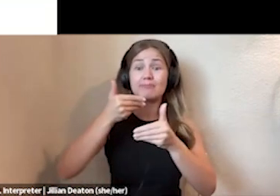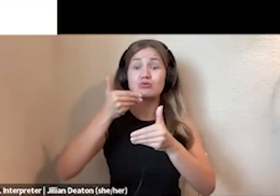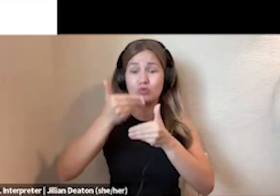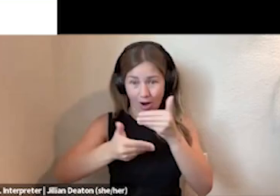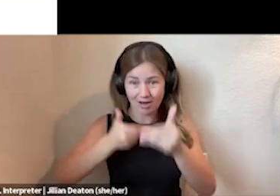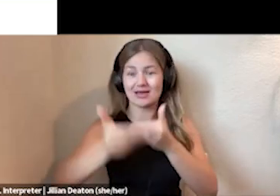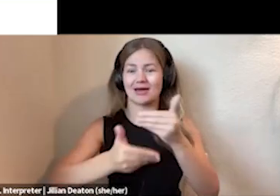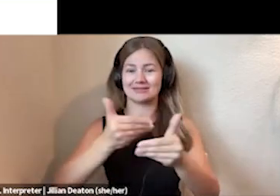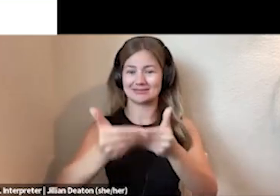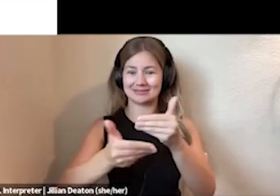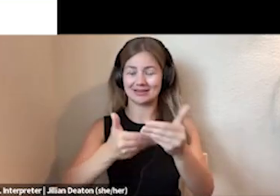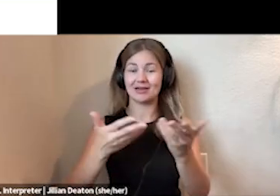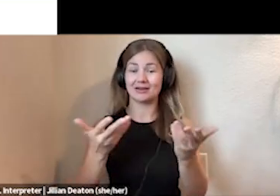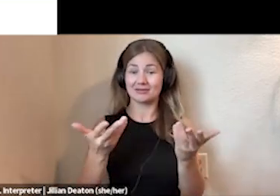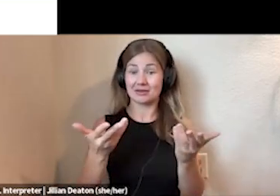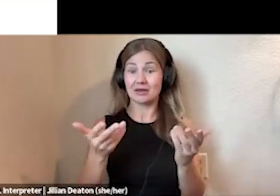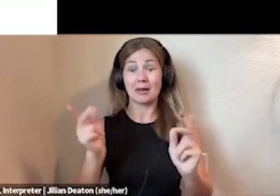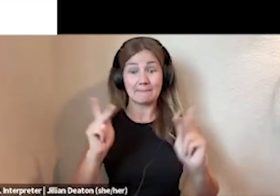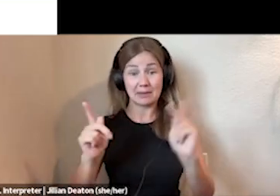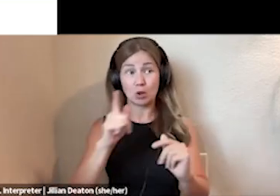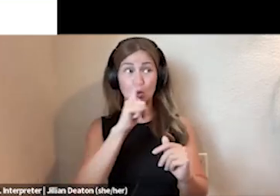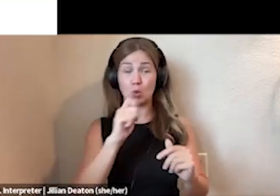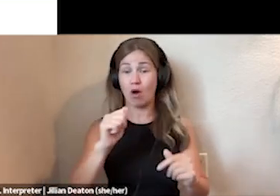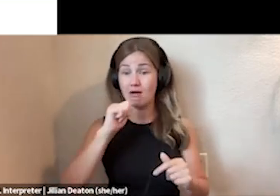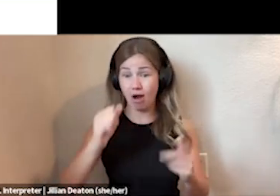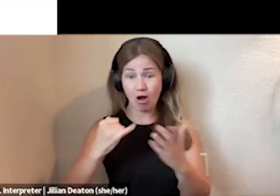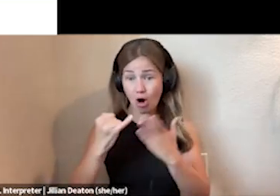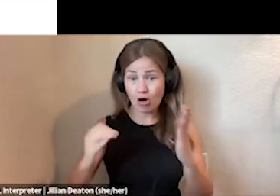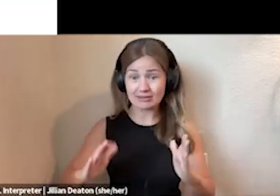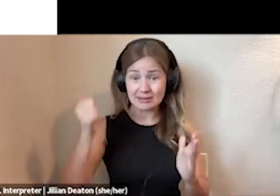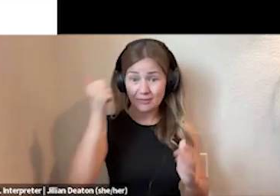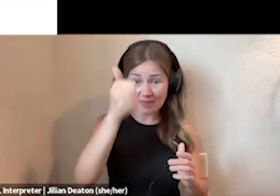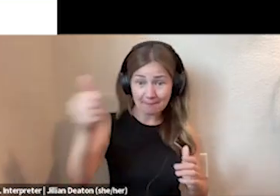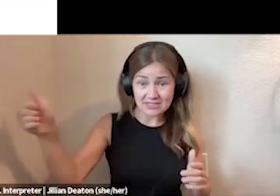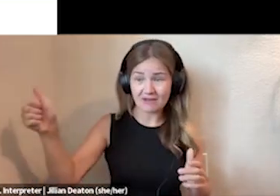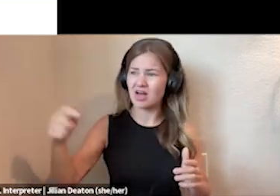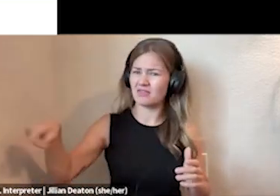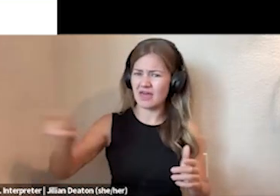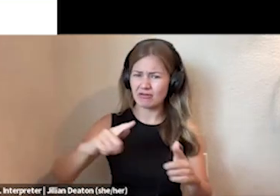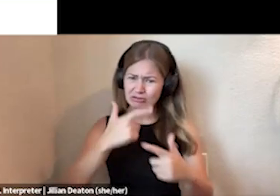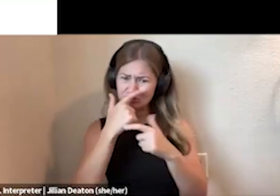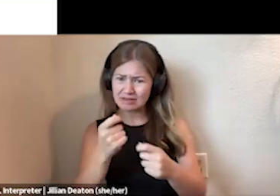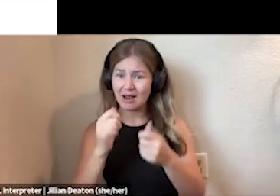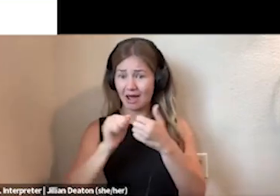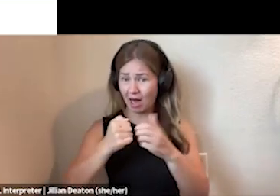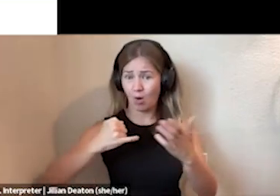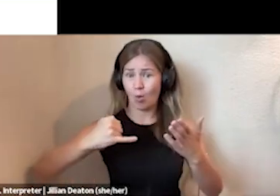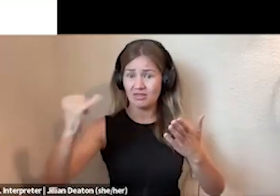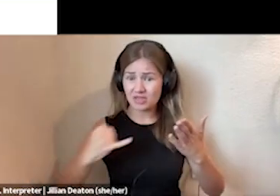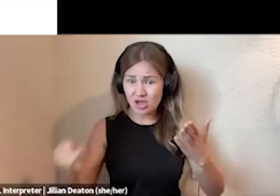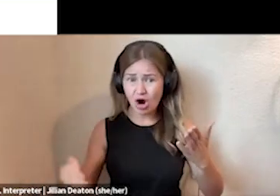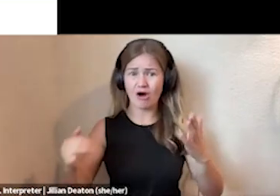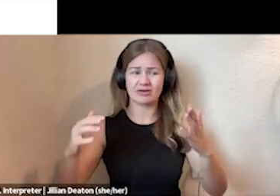if they are not artists themselves, are very interested in how art comes together. I think it's very inscrutable